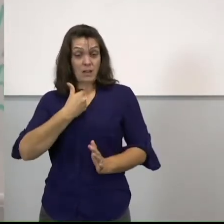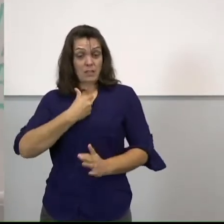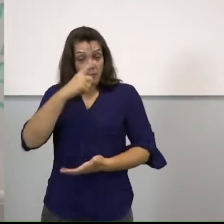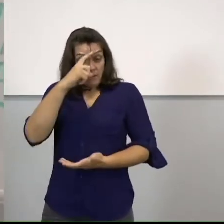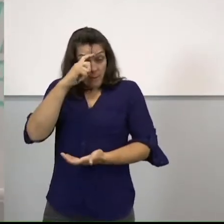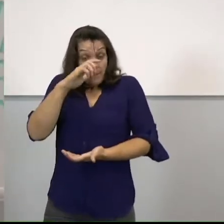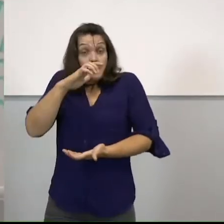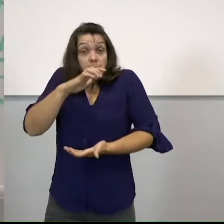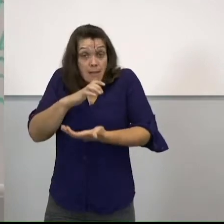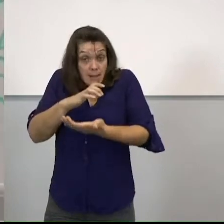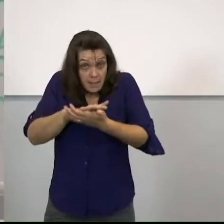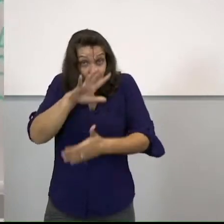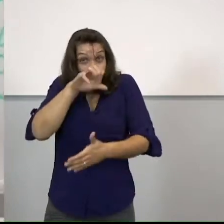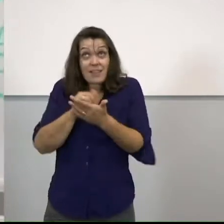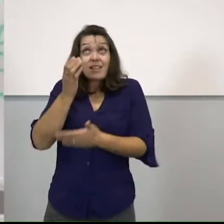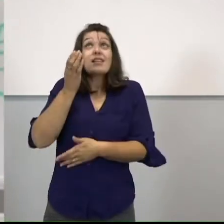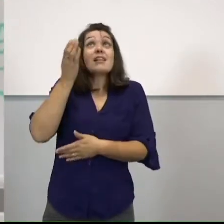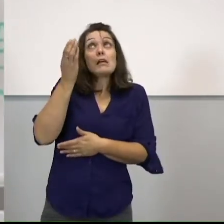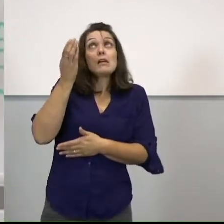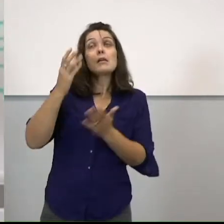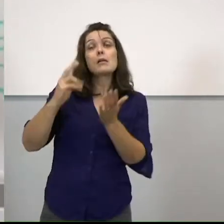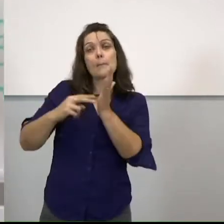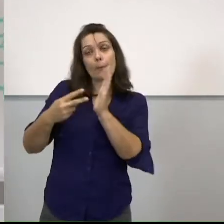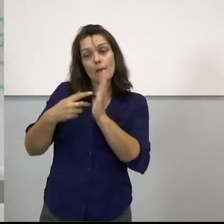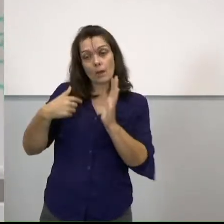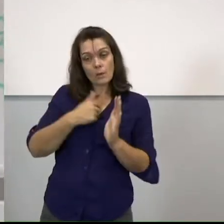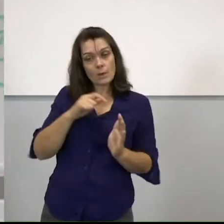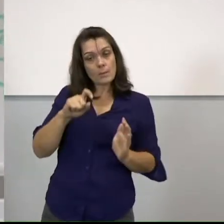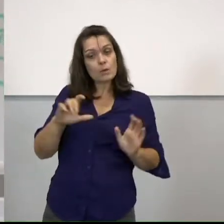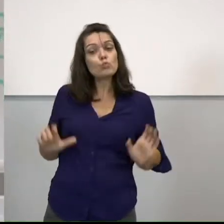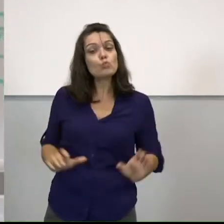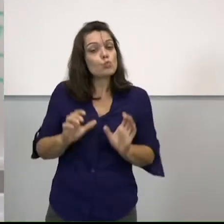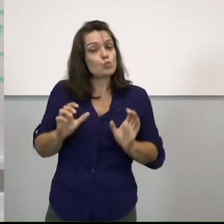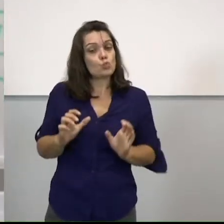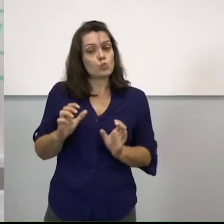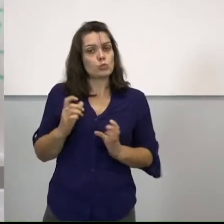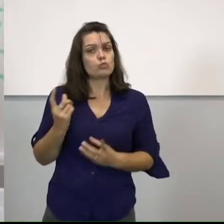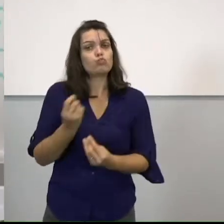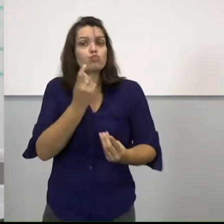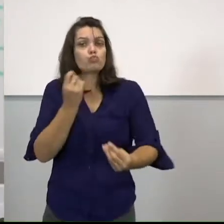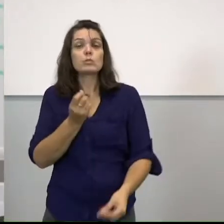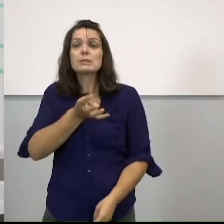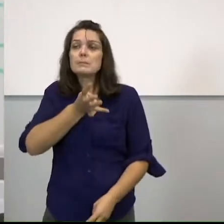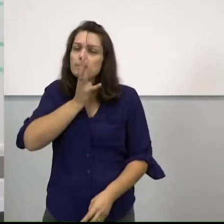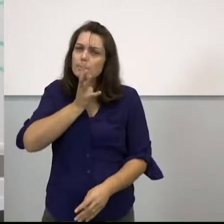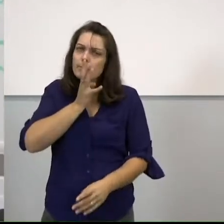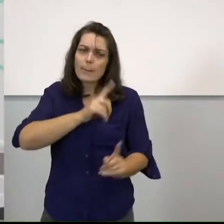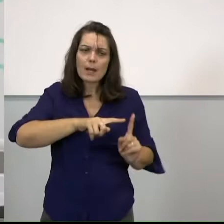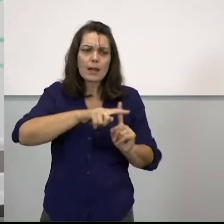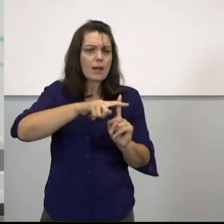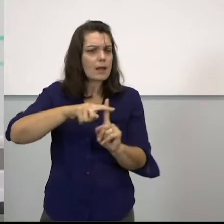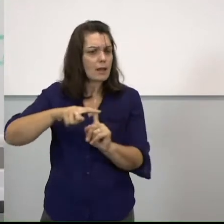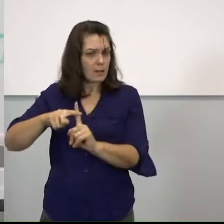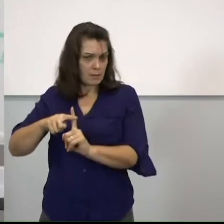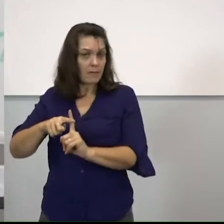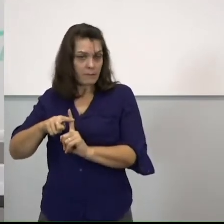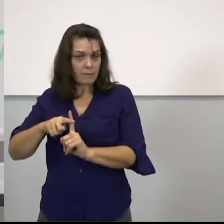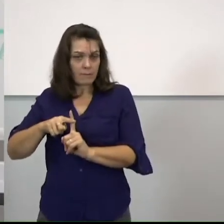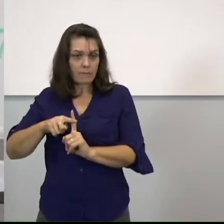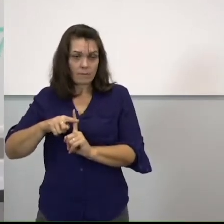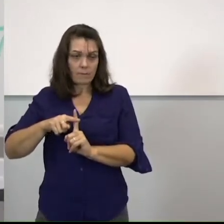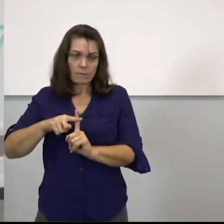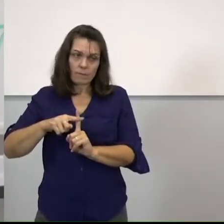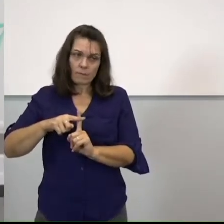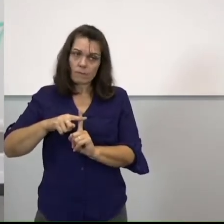believers, need to act. We need to speak positive words and